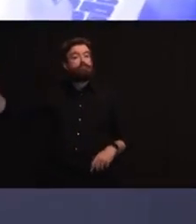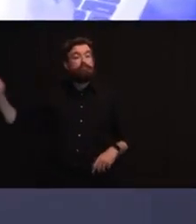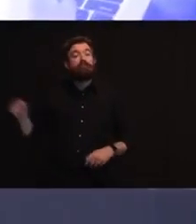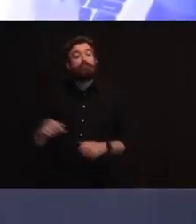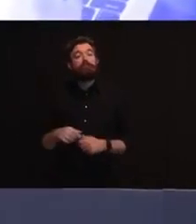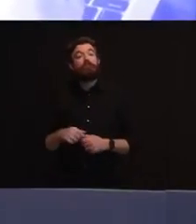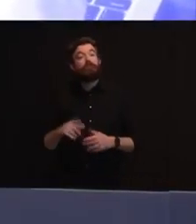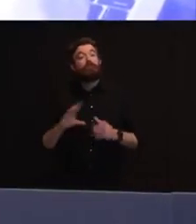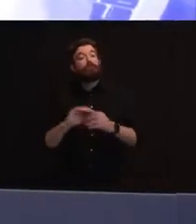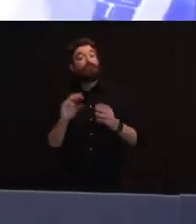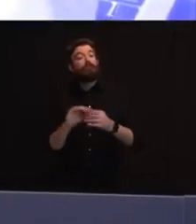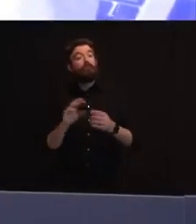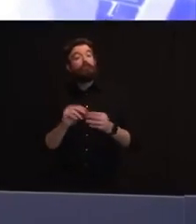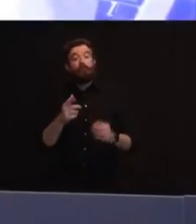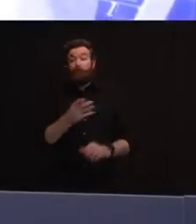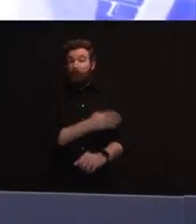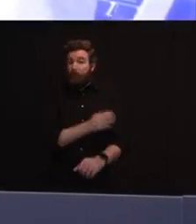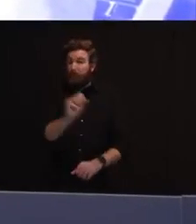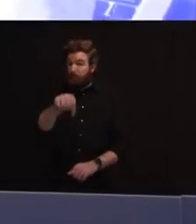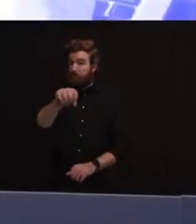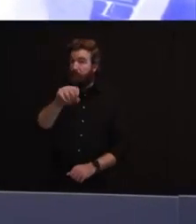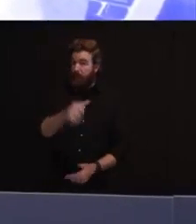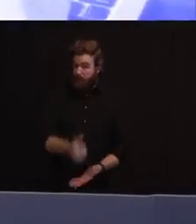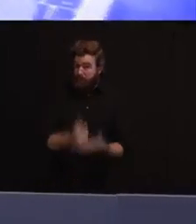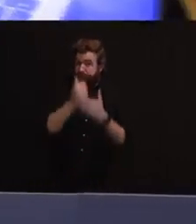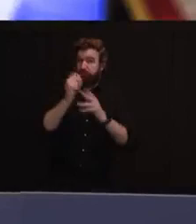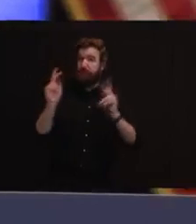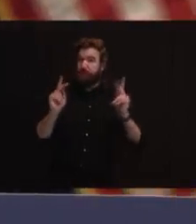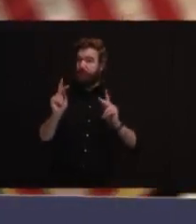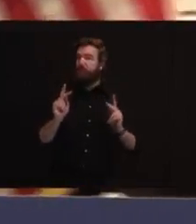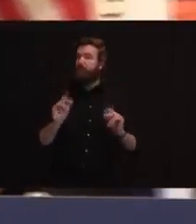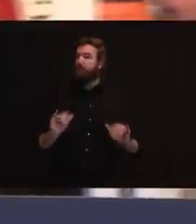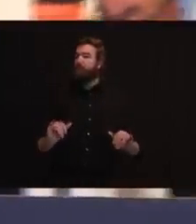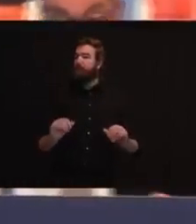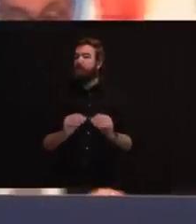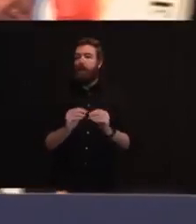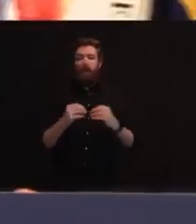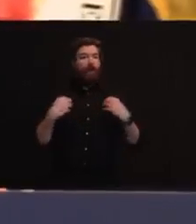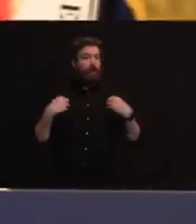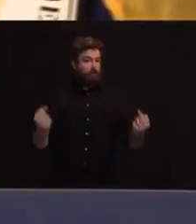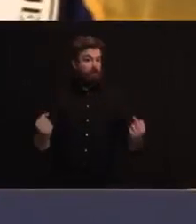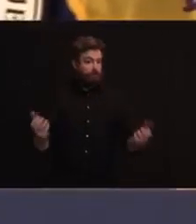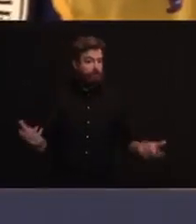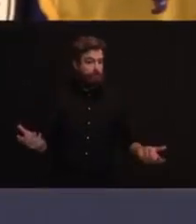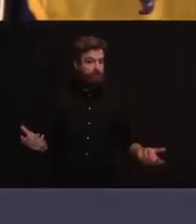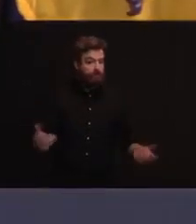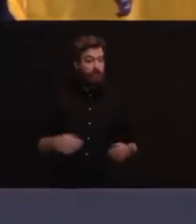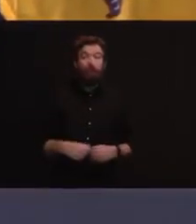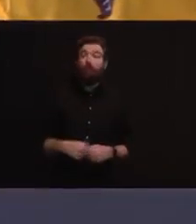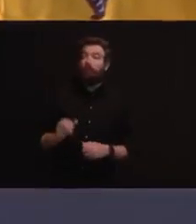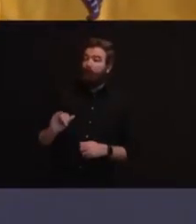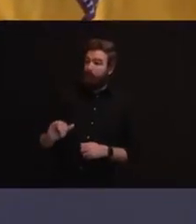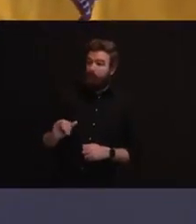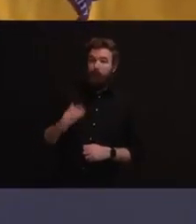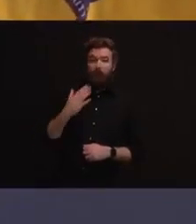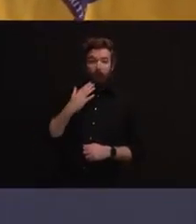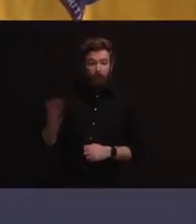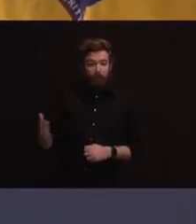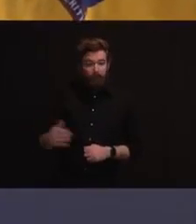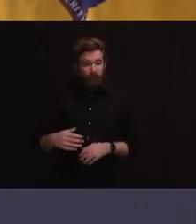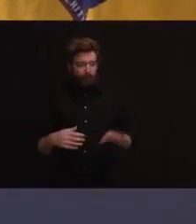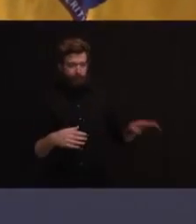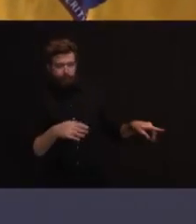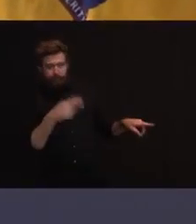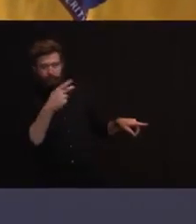difference. That's right. Huge. Thank you for everything. So, Pat, I know you've got at